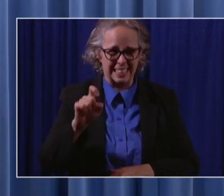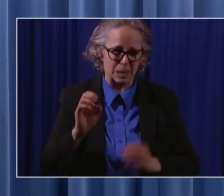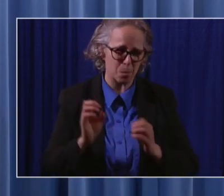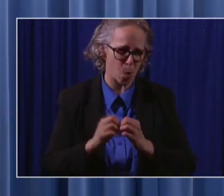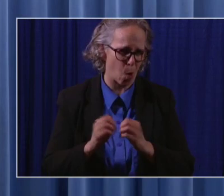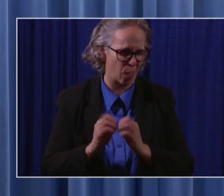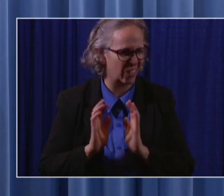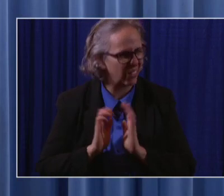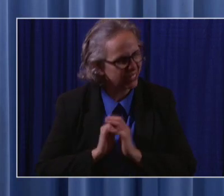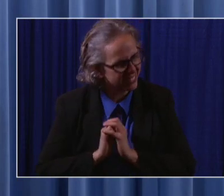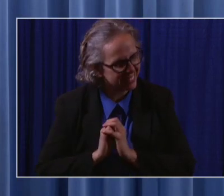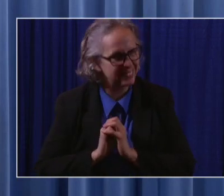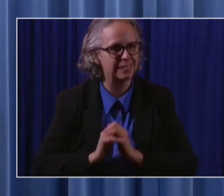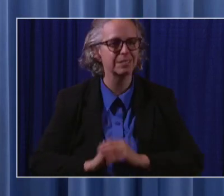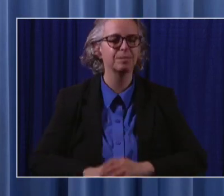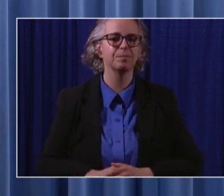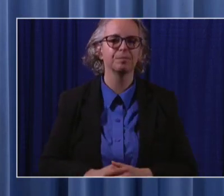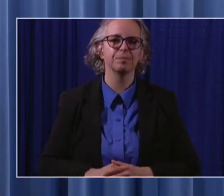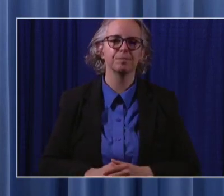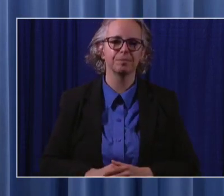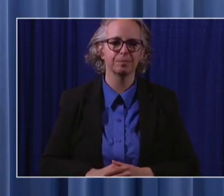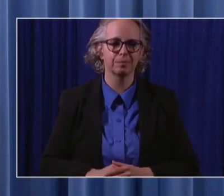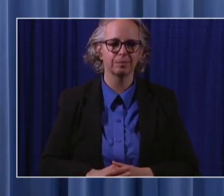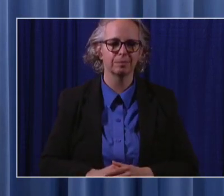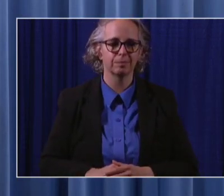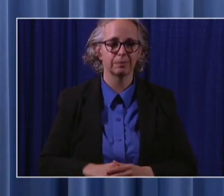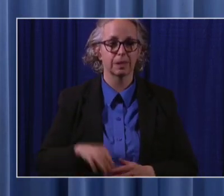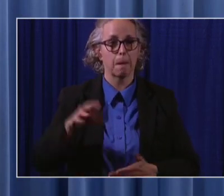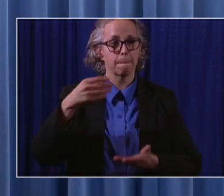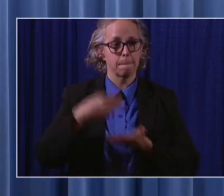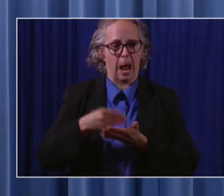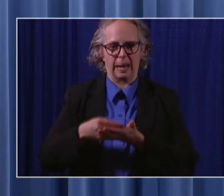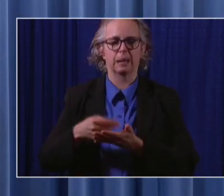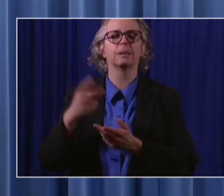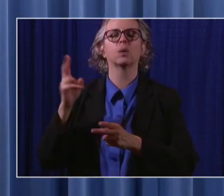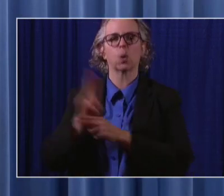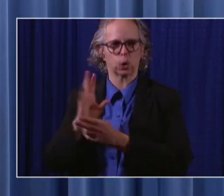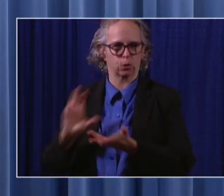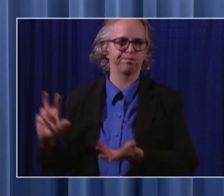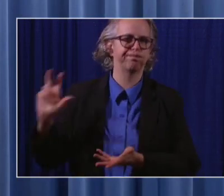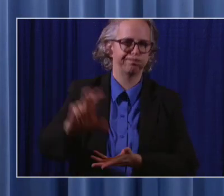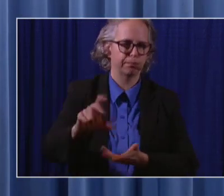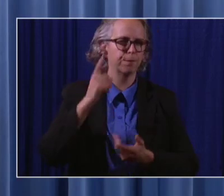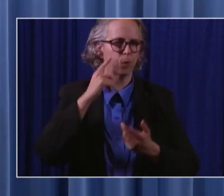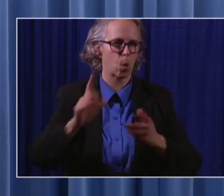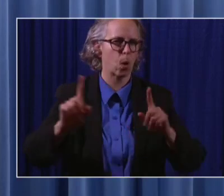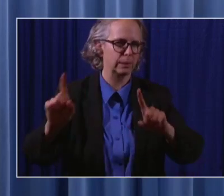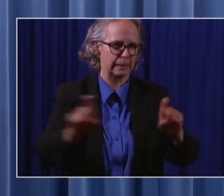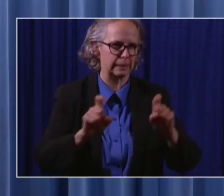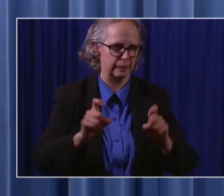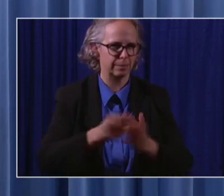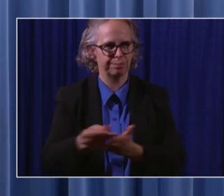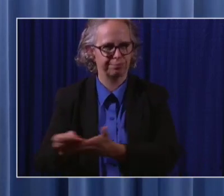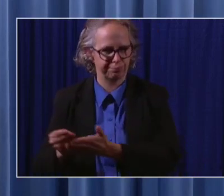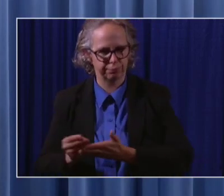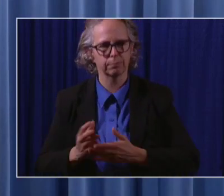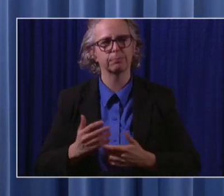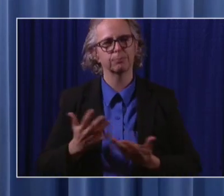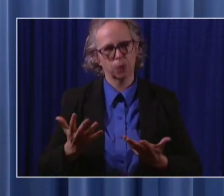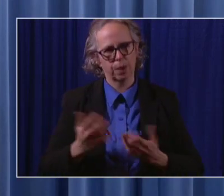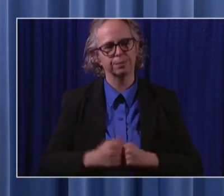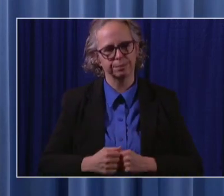more. And so we're going to continue to push testing out. We're going to do everything, obviously, to keep the price down. We're going to try